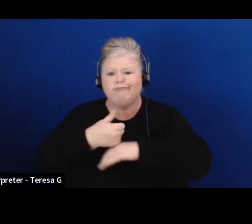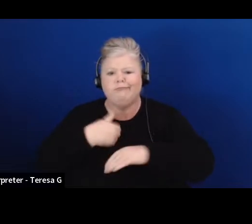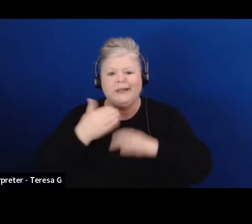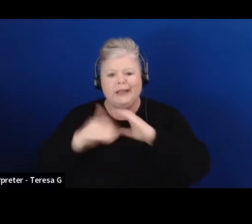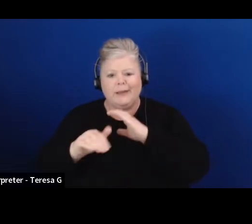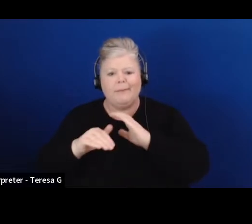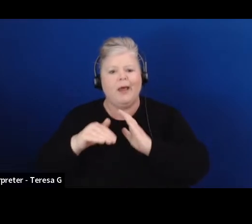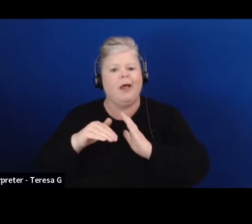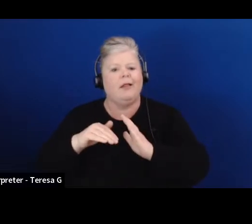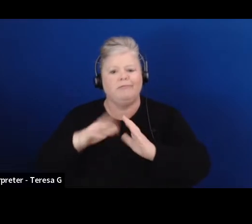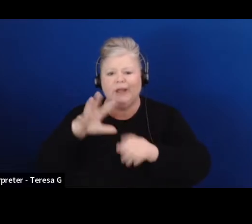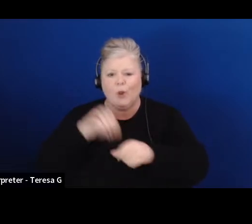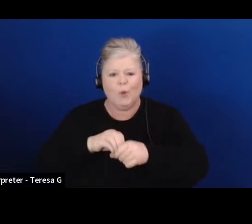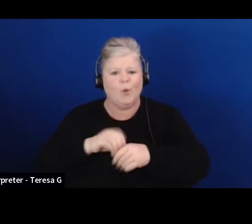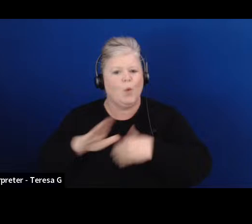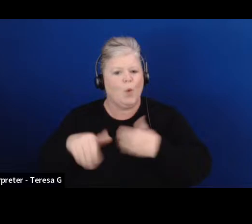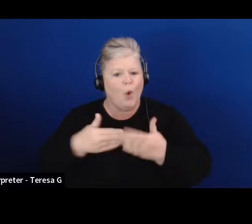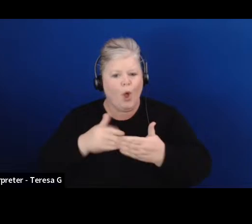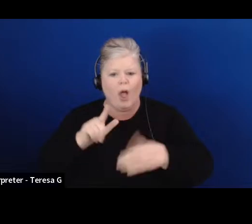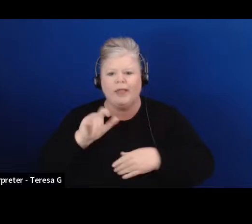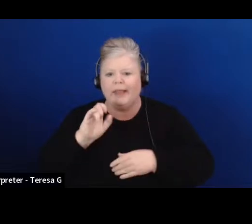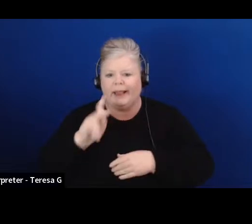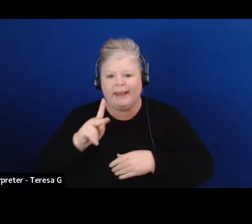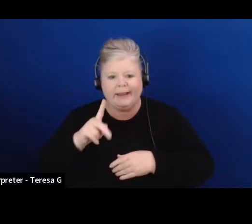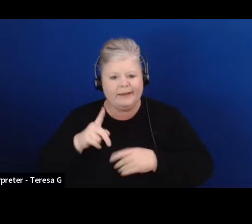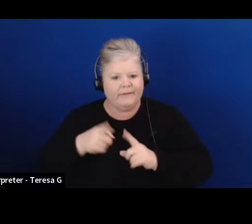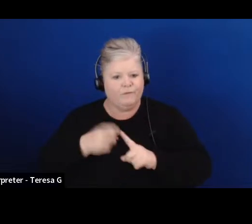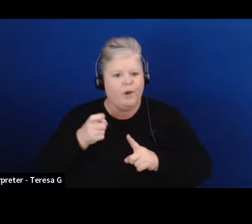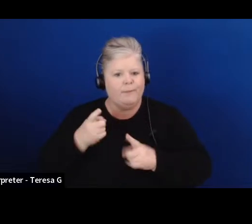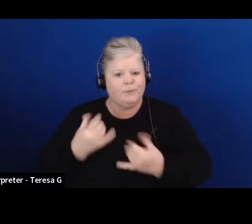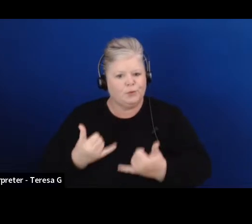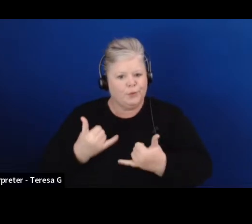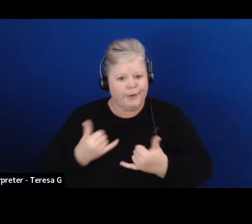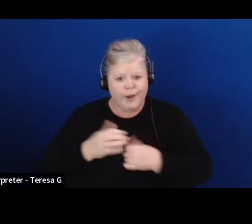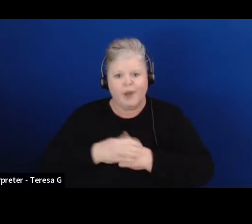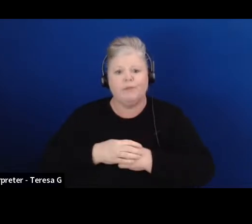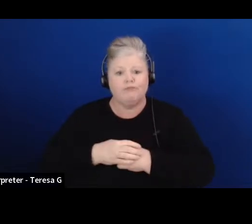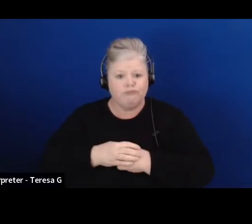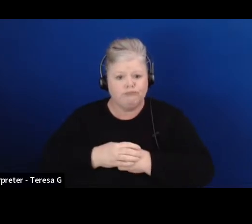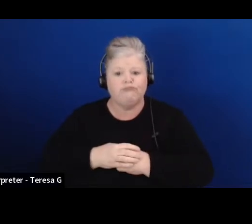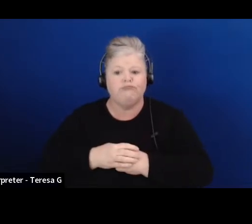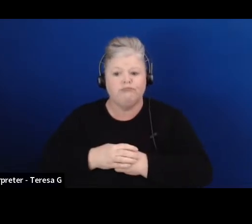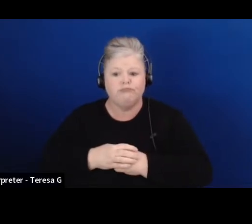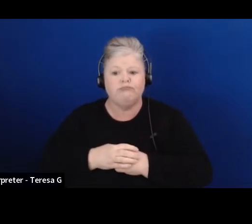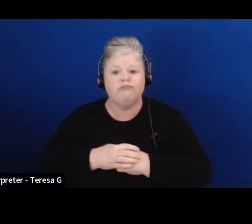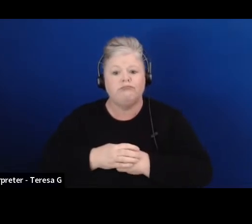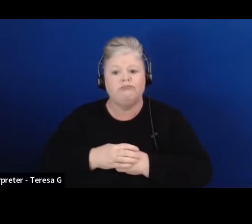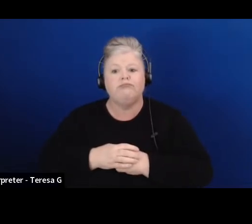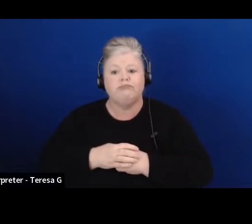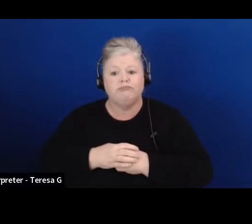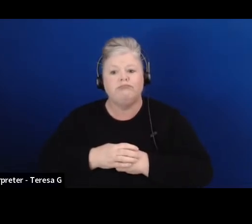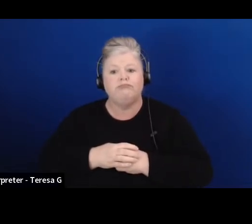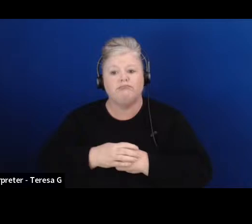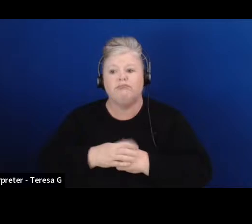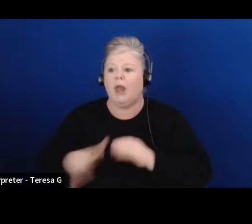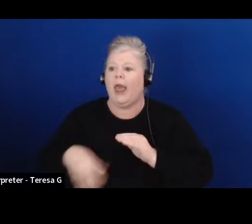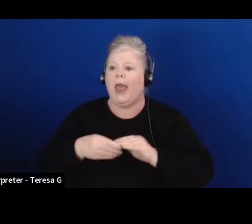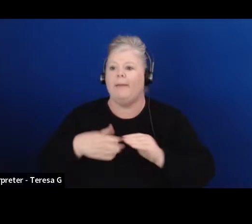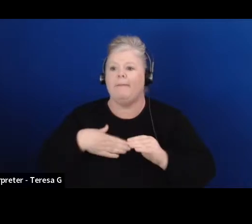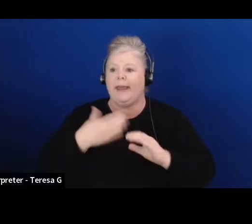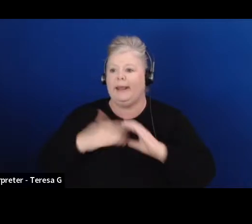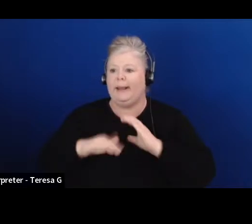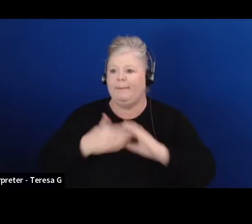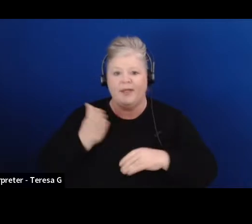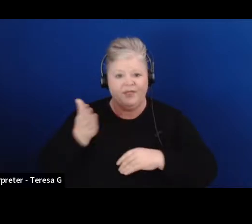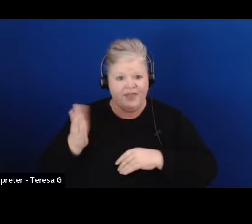the links that were shared here today in the meeting. And I'll put my email in the chat so people have